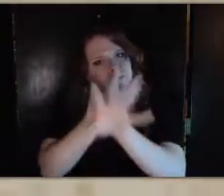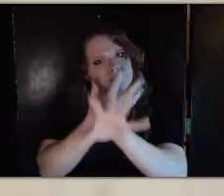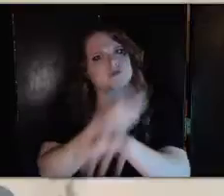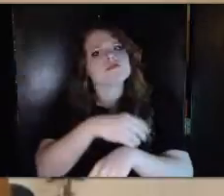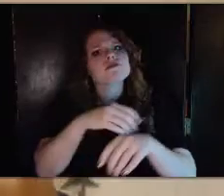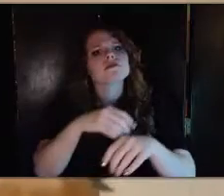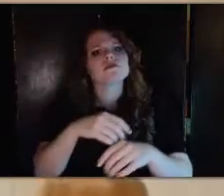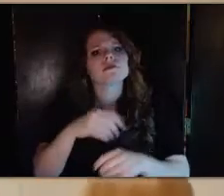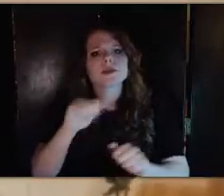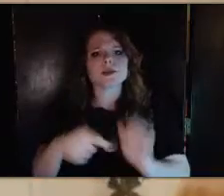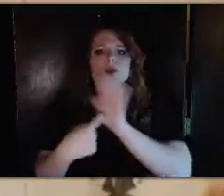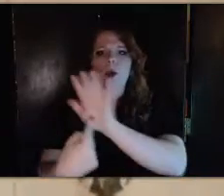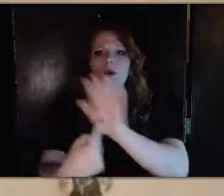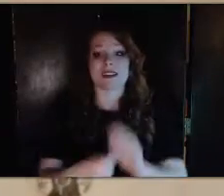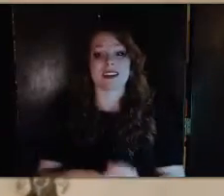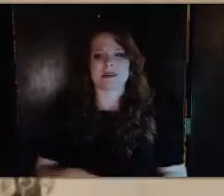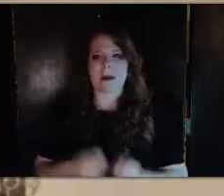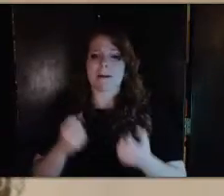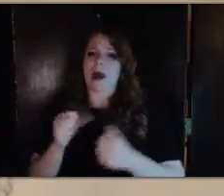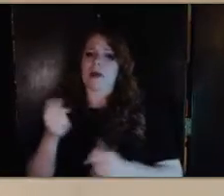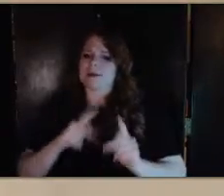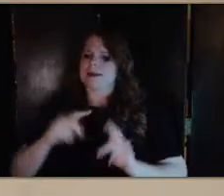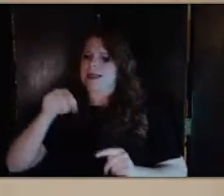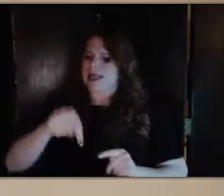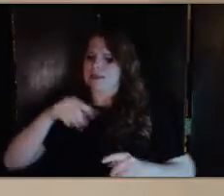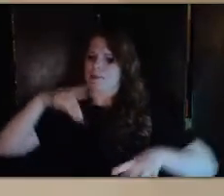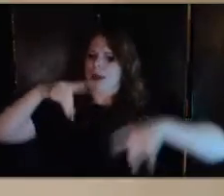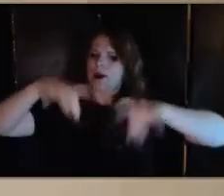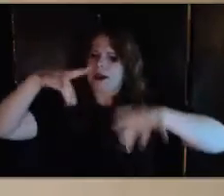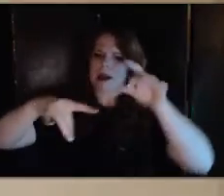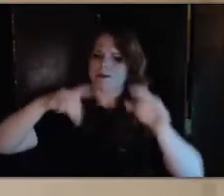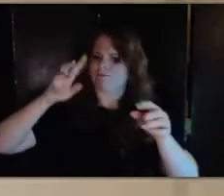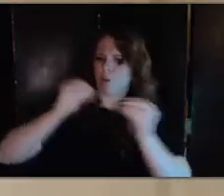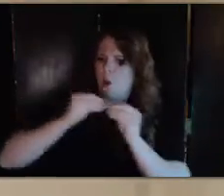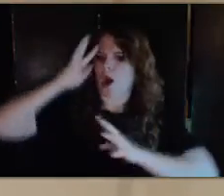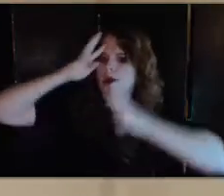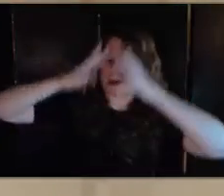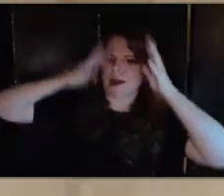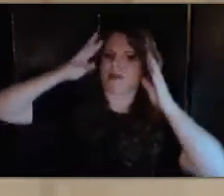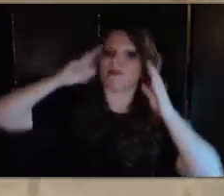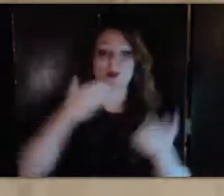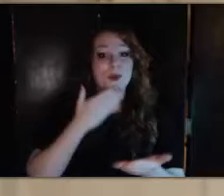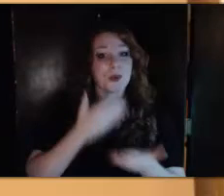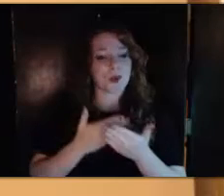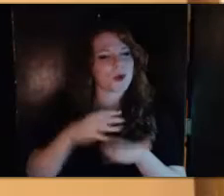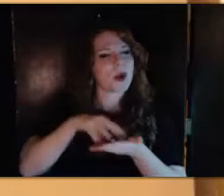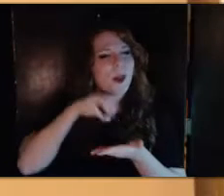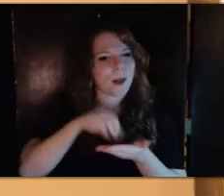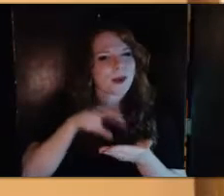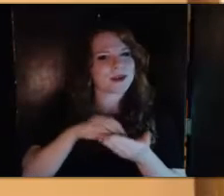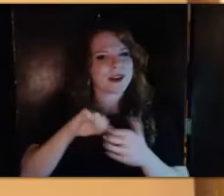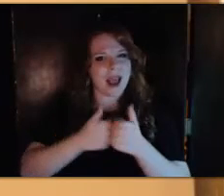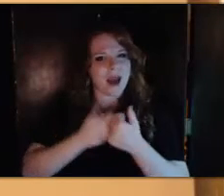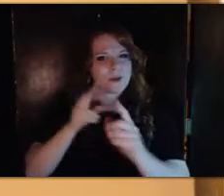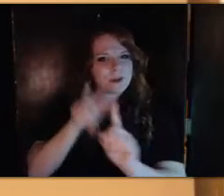creations. Most said it took extra ingenuity, but they've learned some lessons that can be used well into the future. We'll check